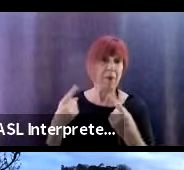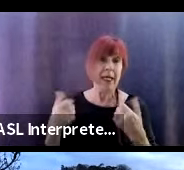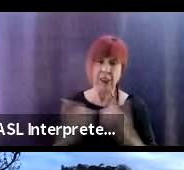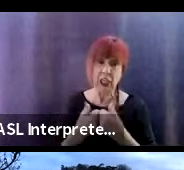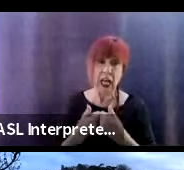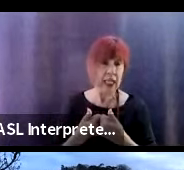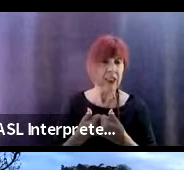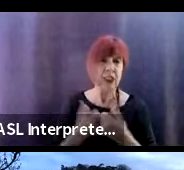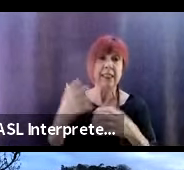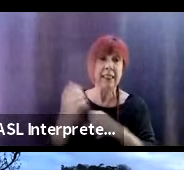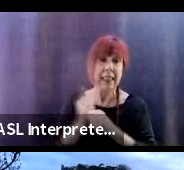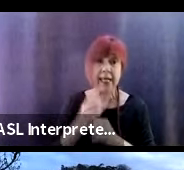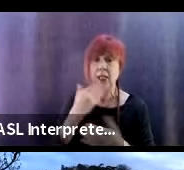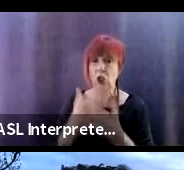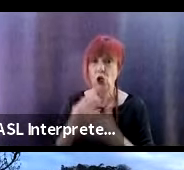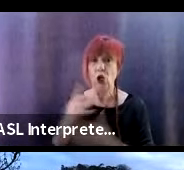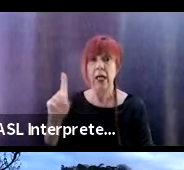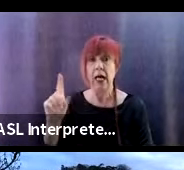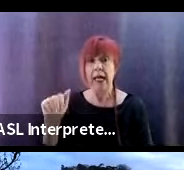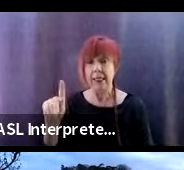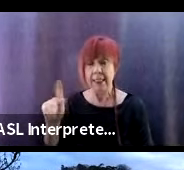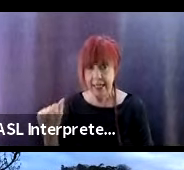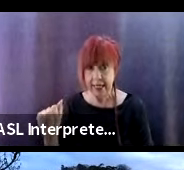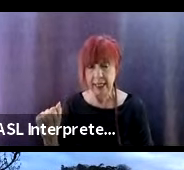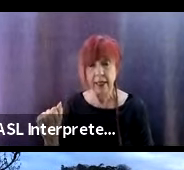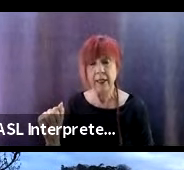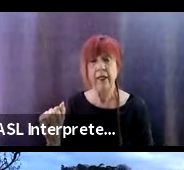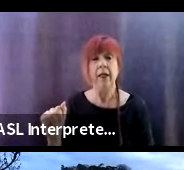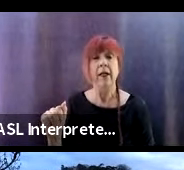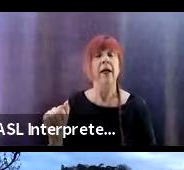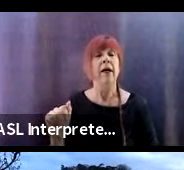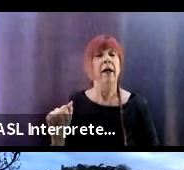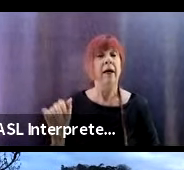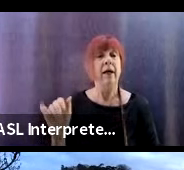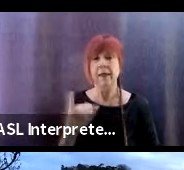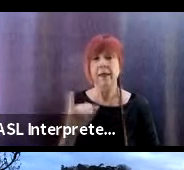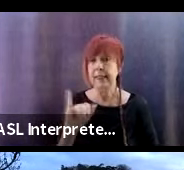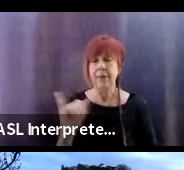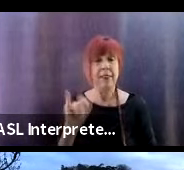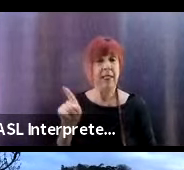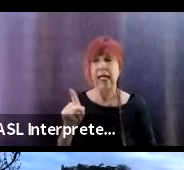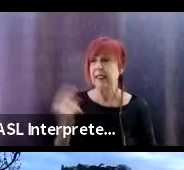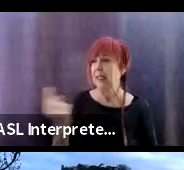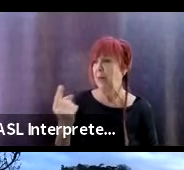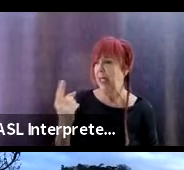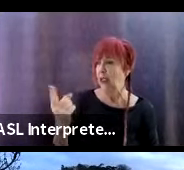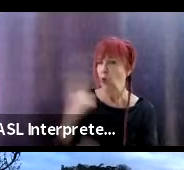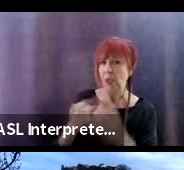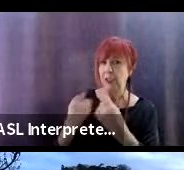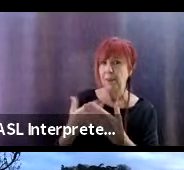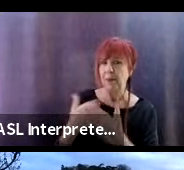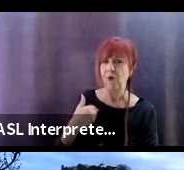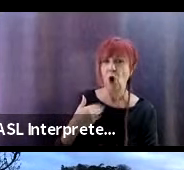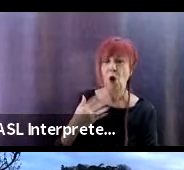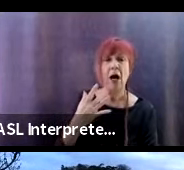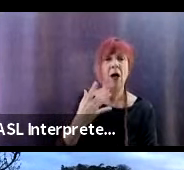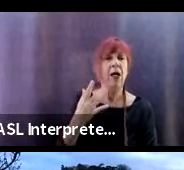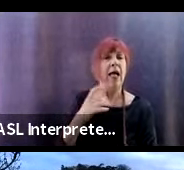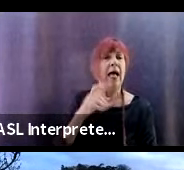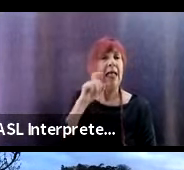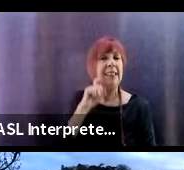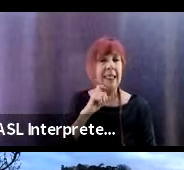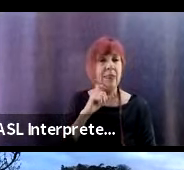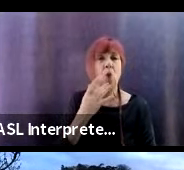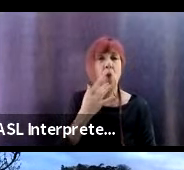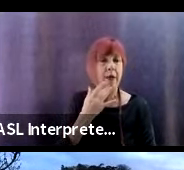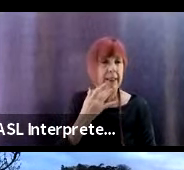data. I will actually I saw in the chat as well, people asking about the sexual orientation, gender identity data. I can also say that there's a lot of just